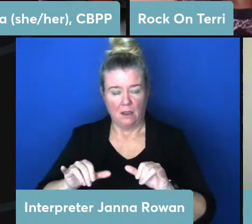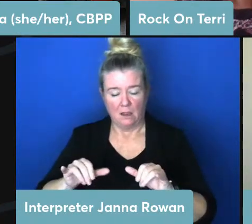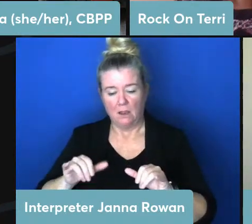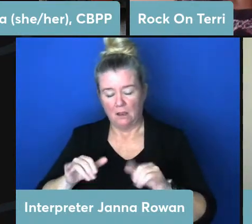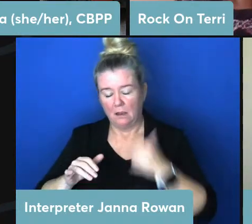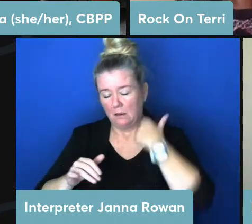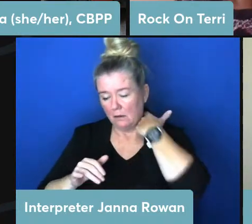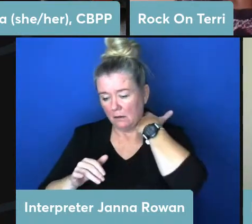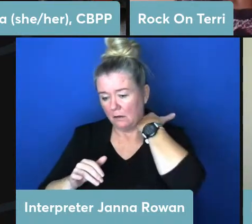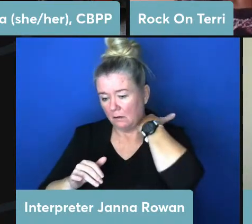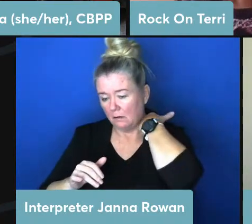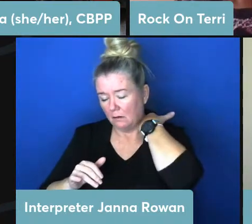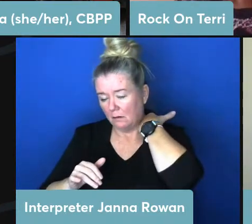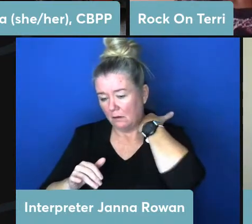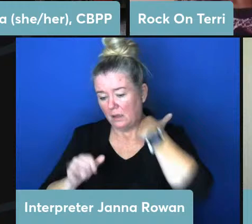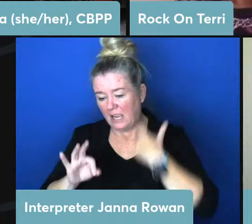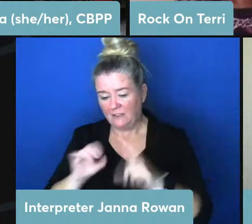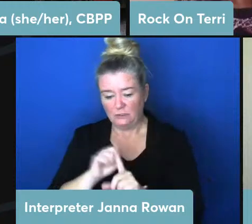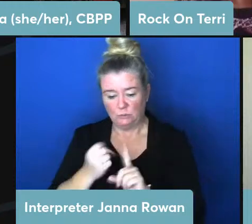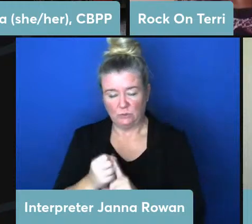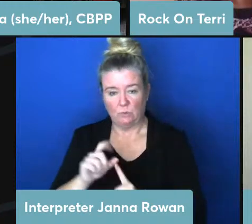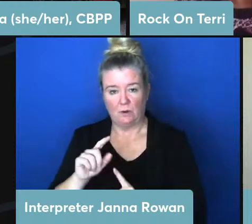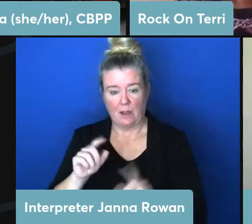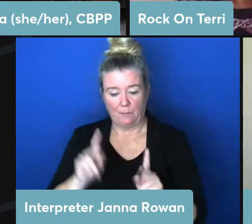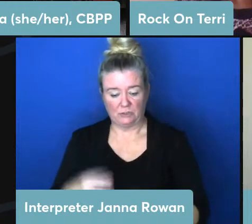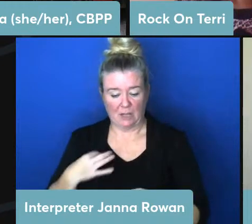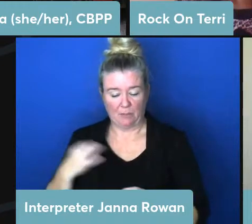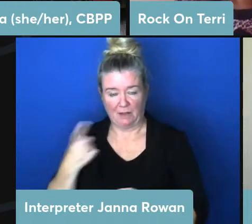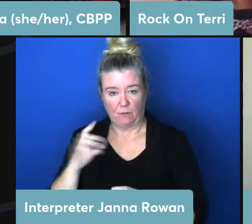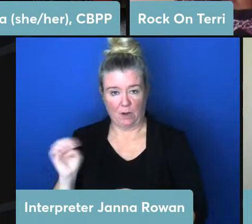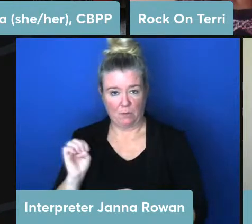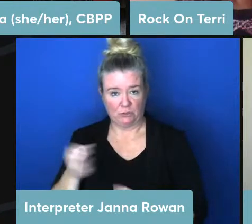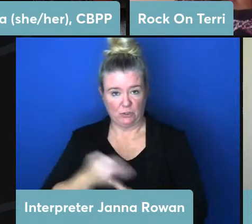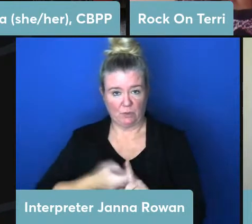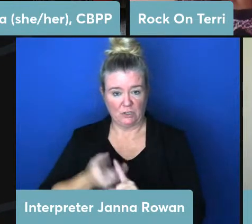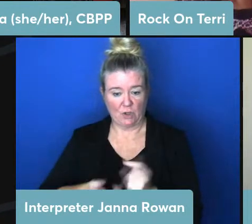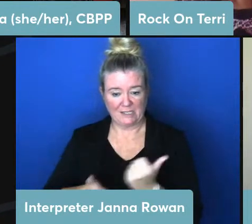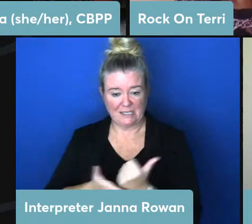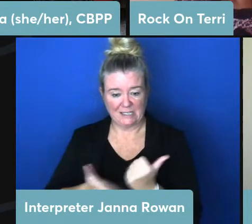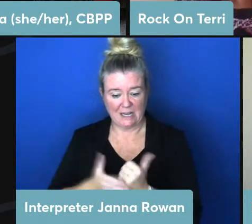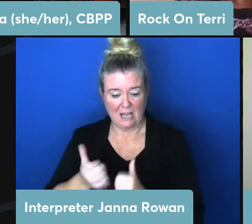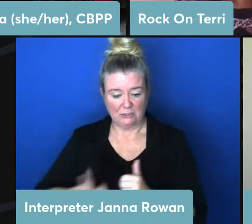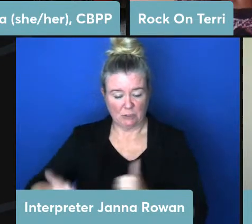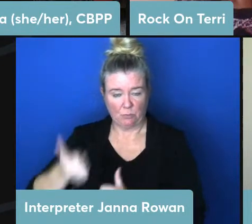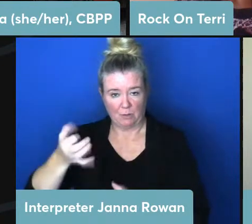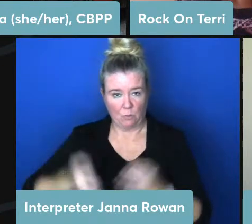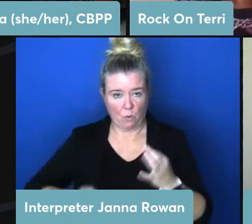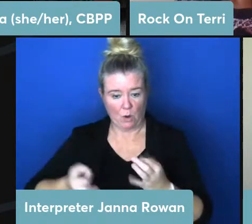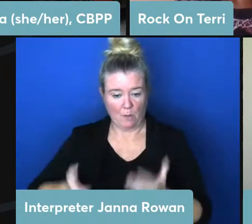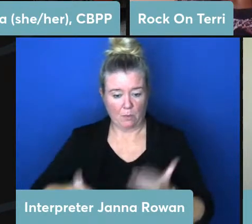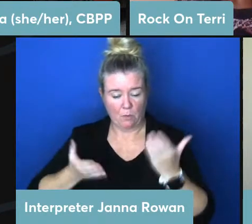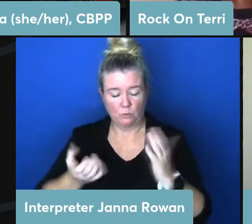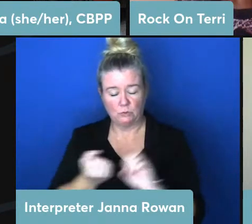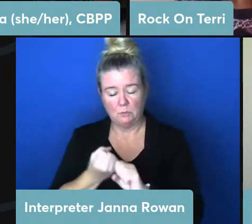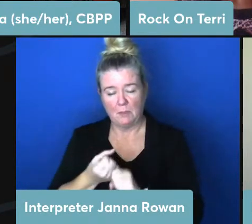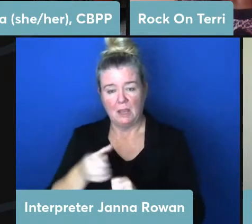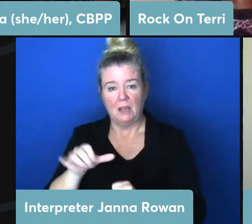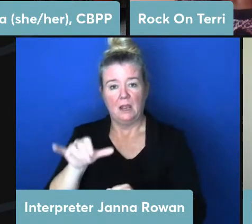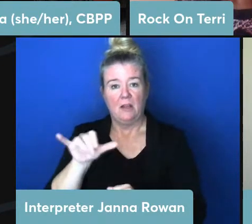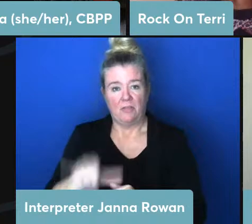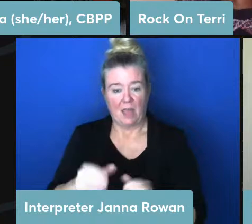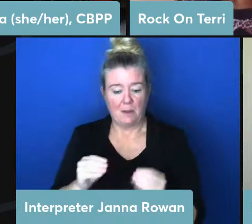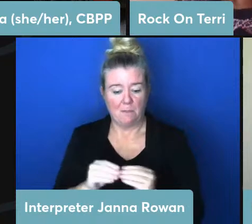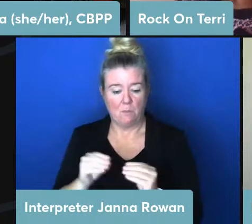cases where a tenant has applied for emergency rental assistance. And the Supreme Court has proposed to make some of those